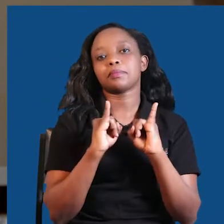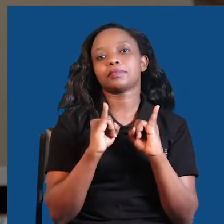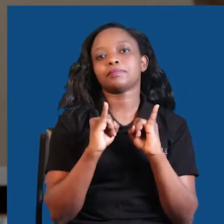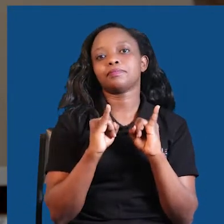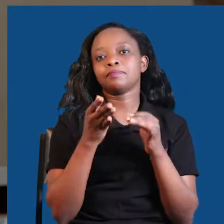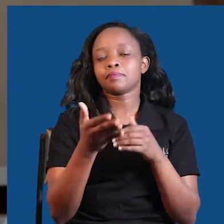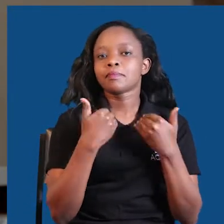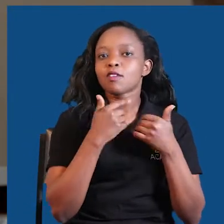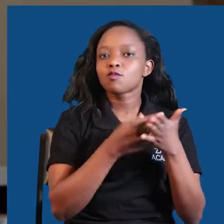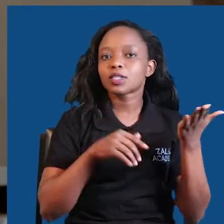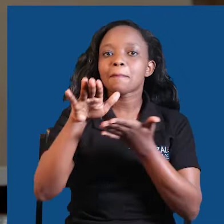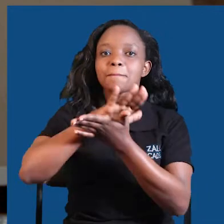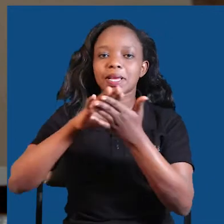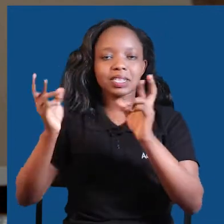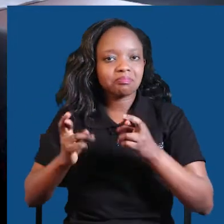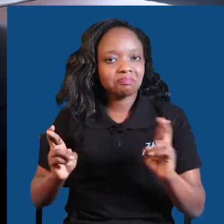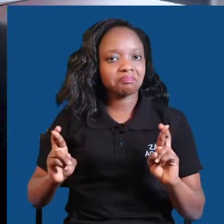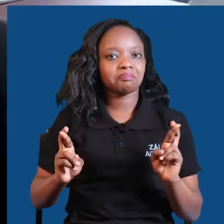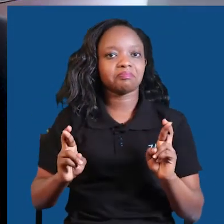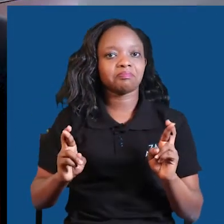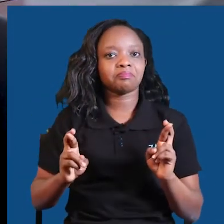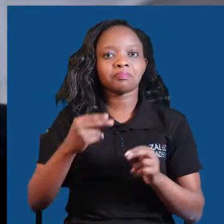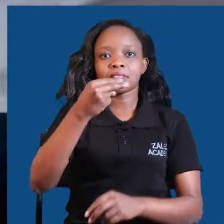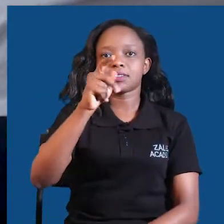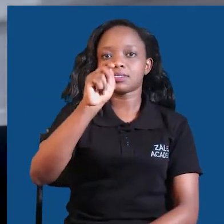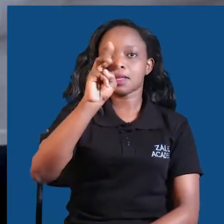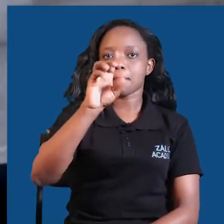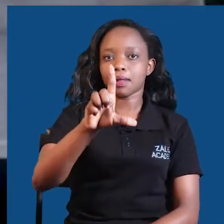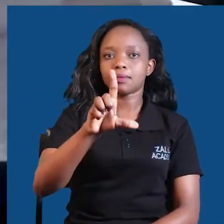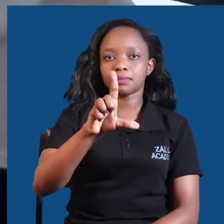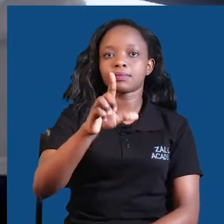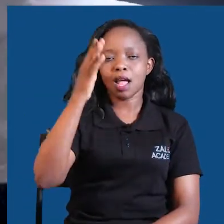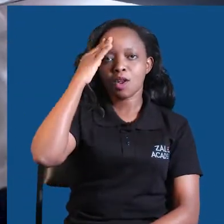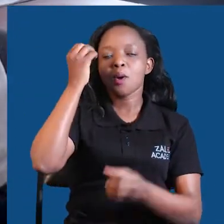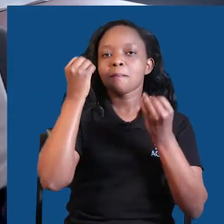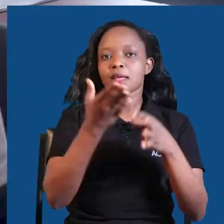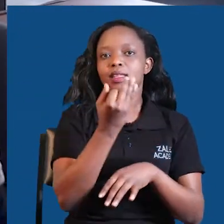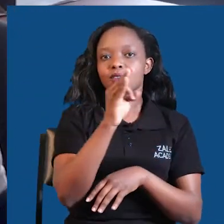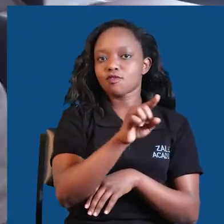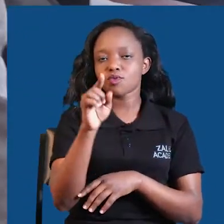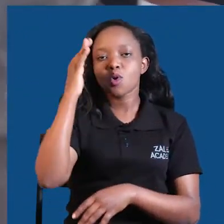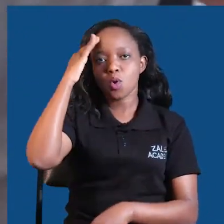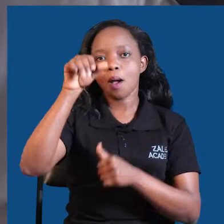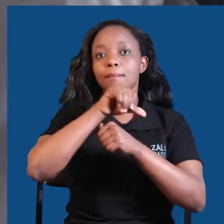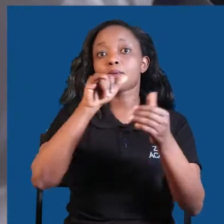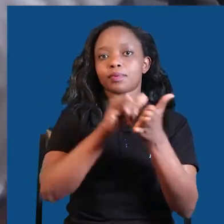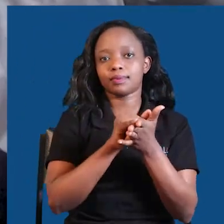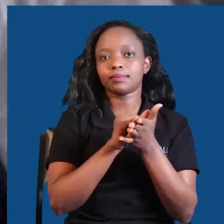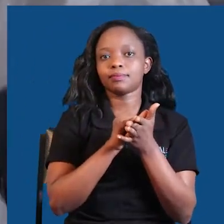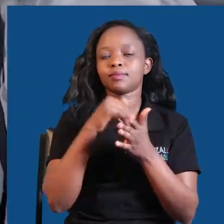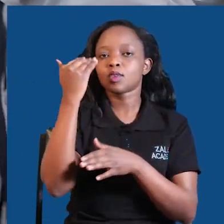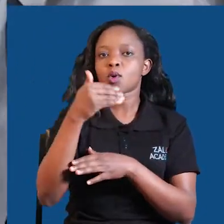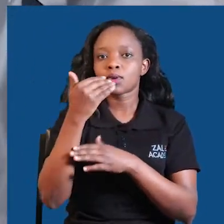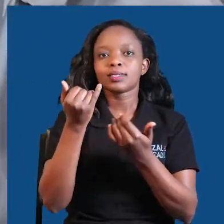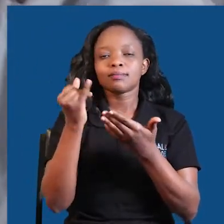page. And for here, we have those basics ones, which are HTML. I'm very sure most of you have heard of it in there. So